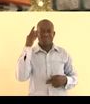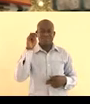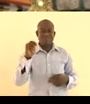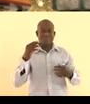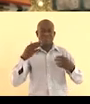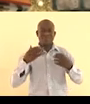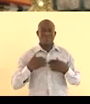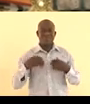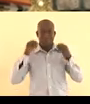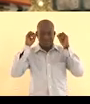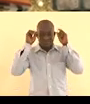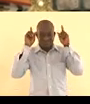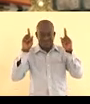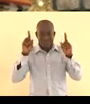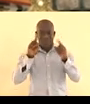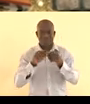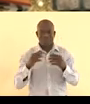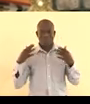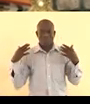have a fascination for wonder.